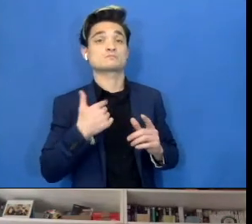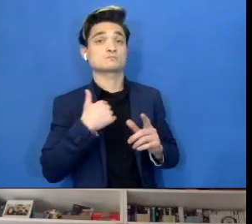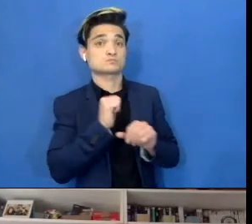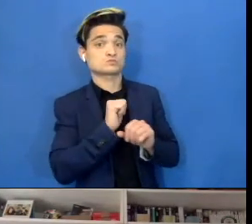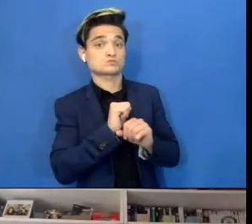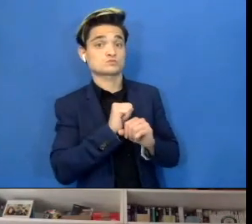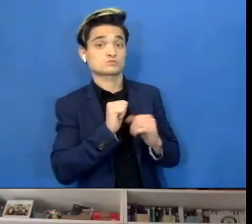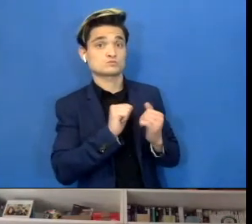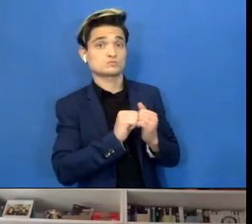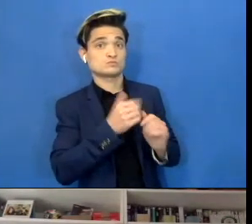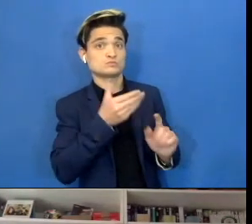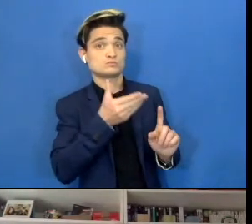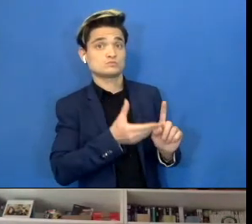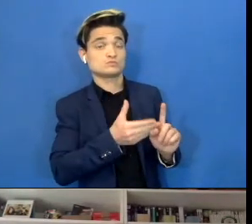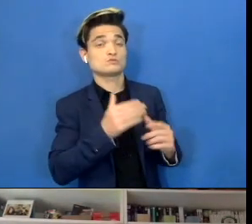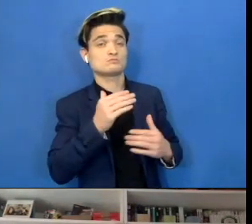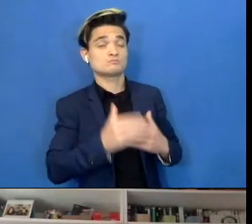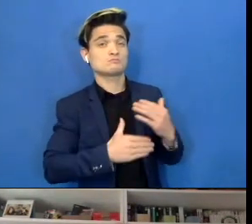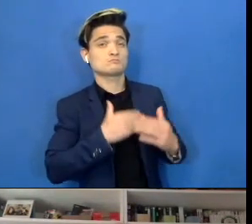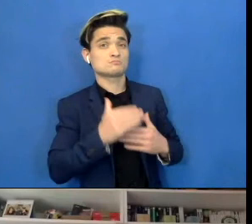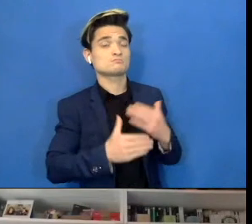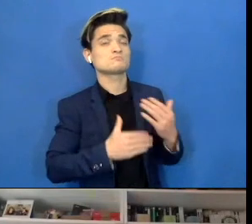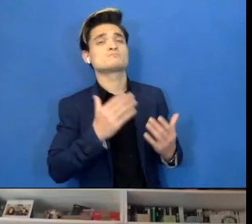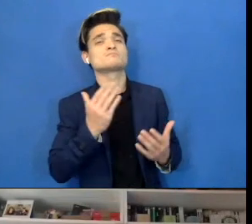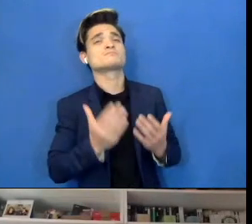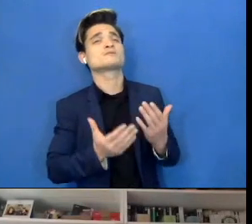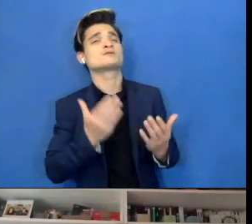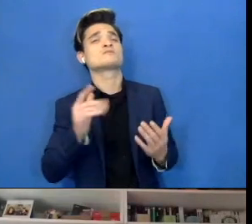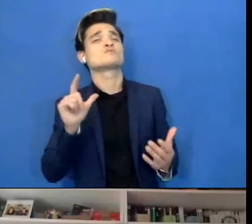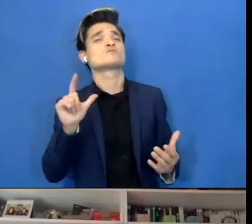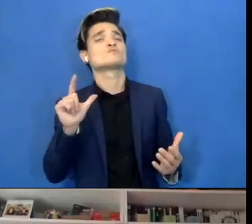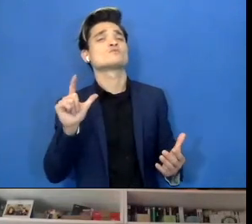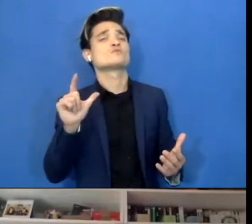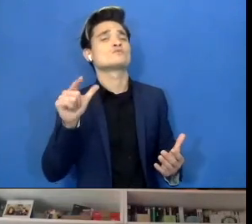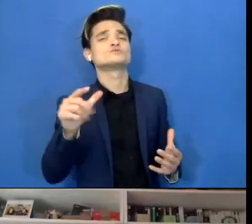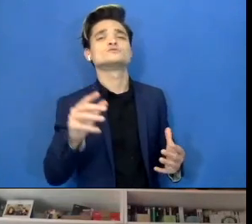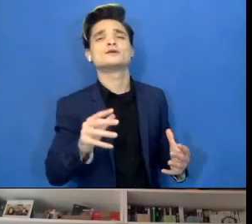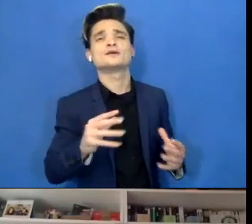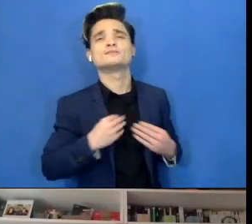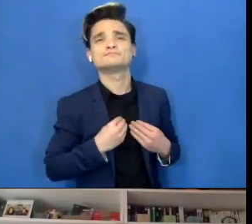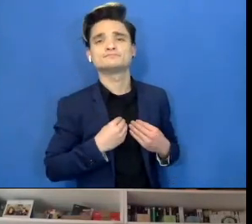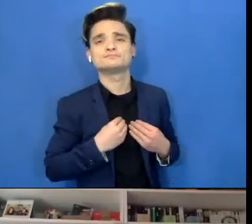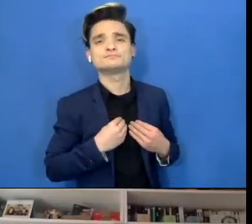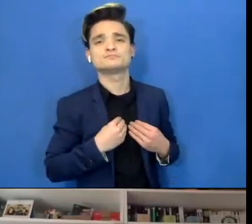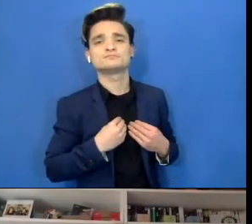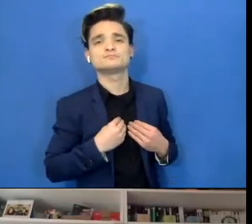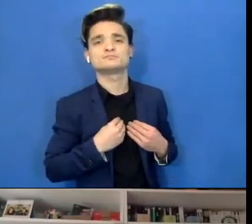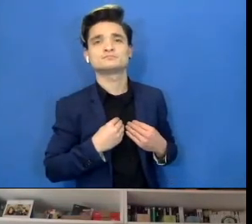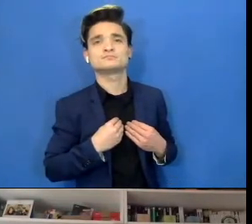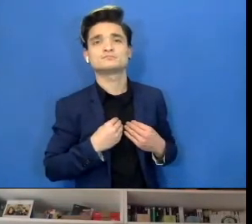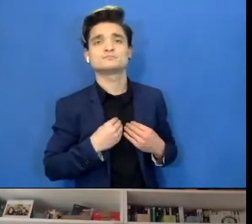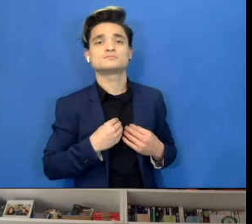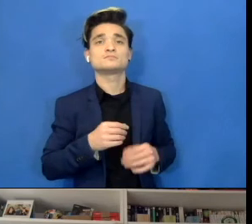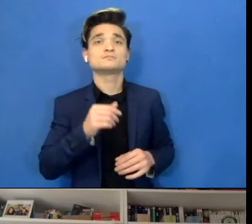that you give me the permission, but is not something that you are forced to give, but I